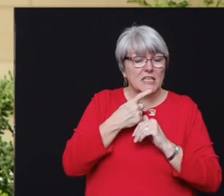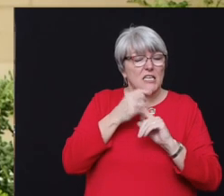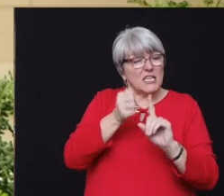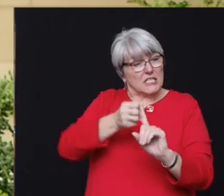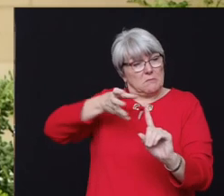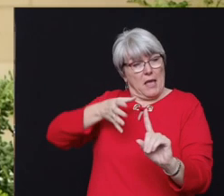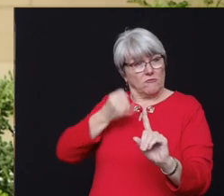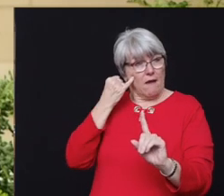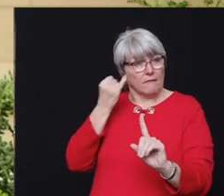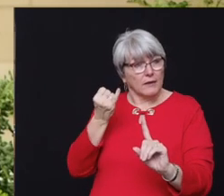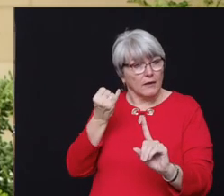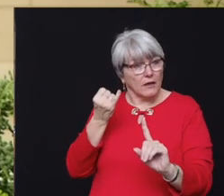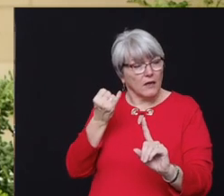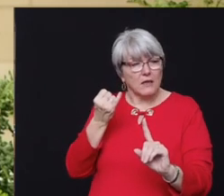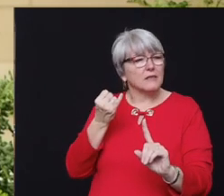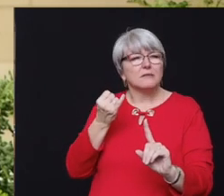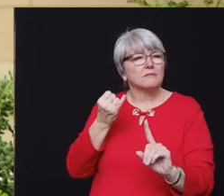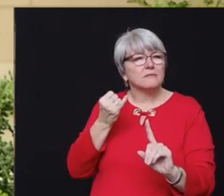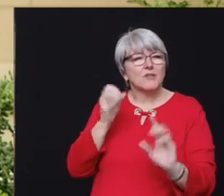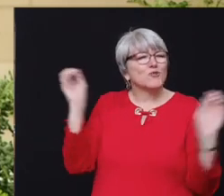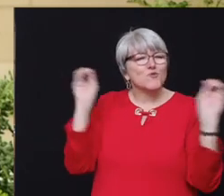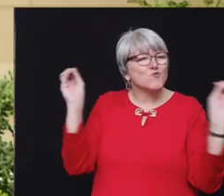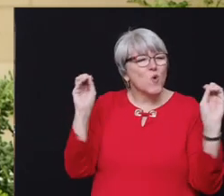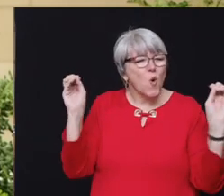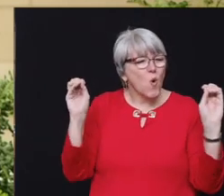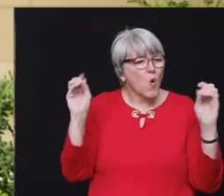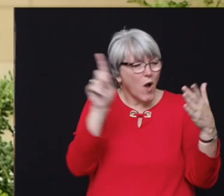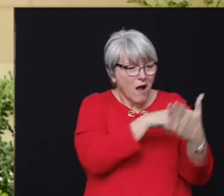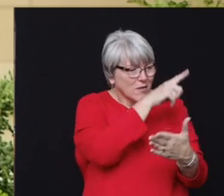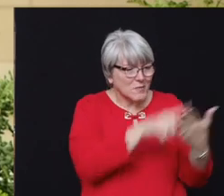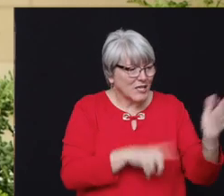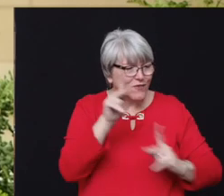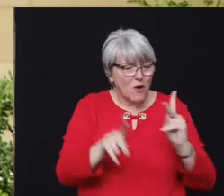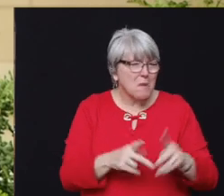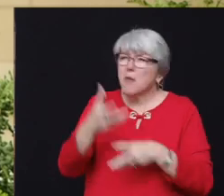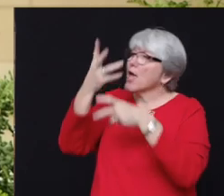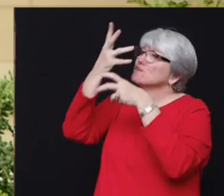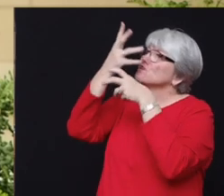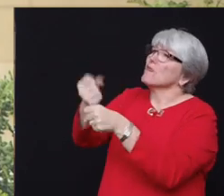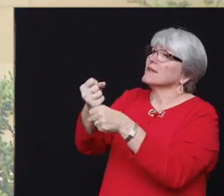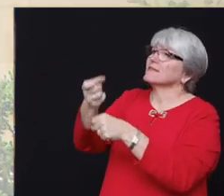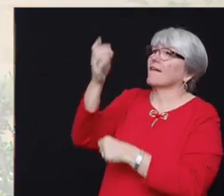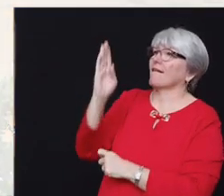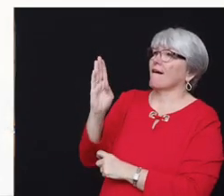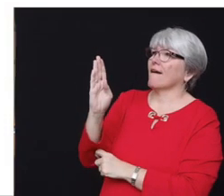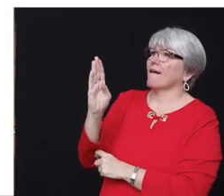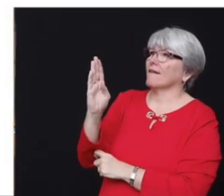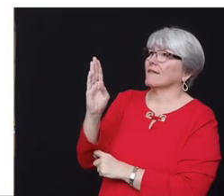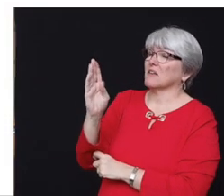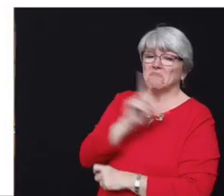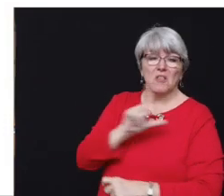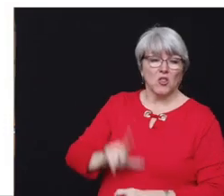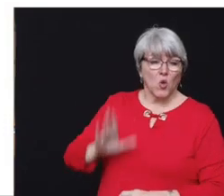expands on the idea that there is not even any condemnation for those who put their trust in God. The